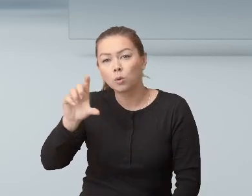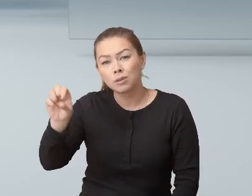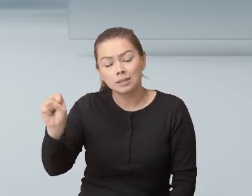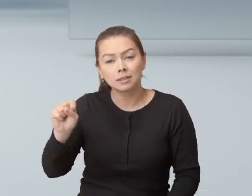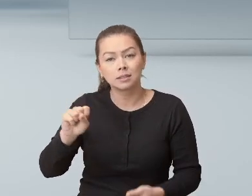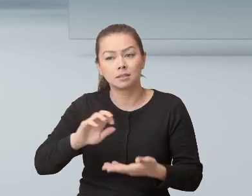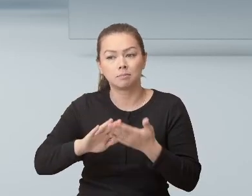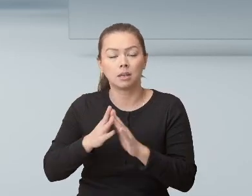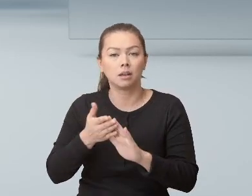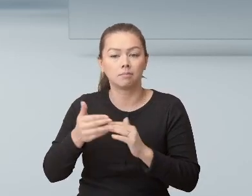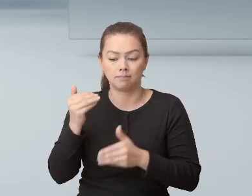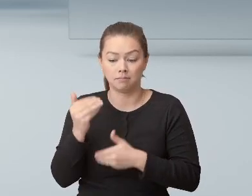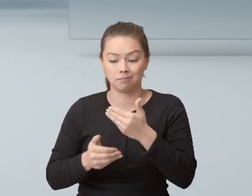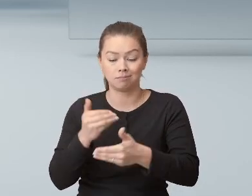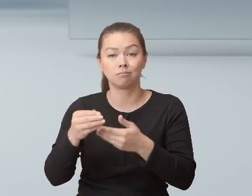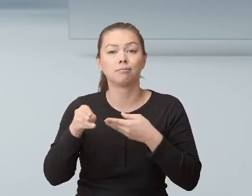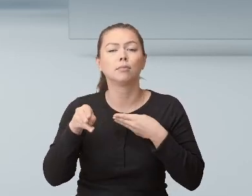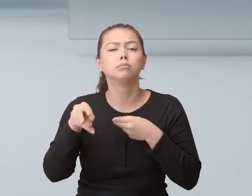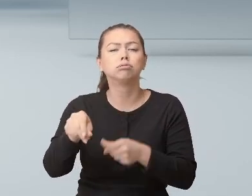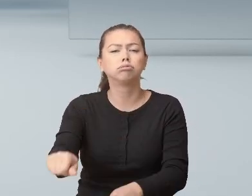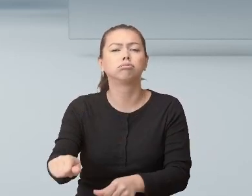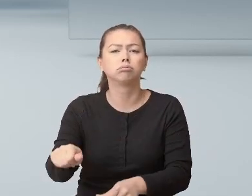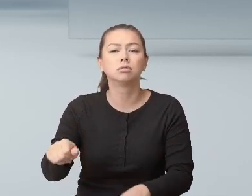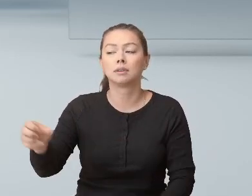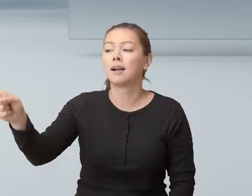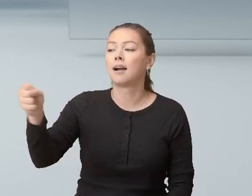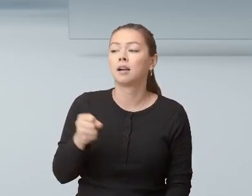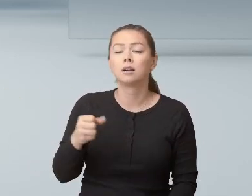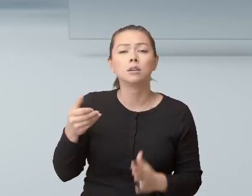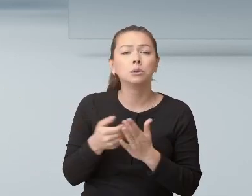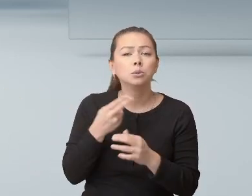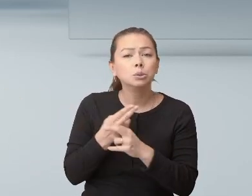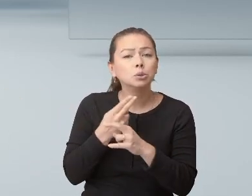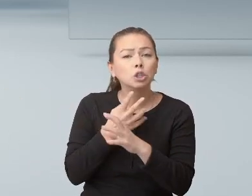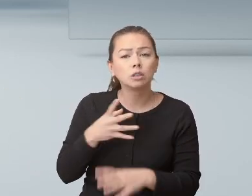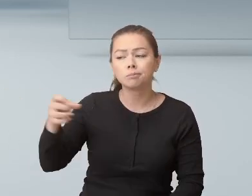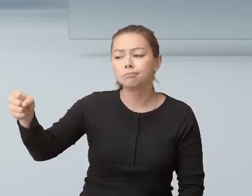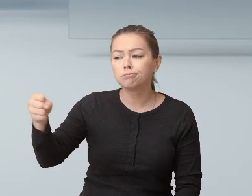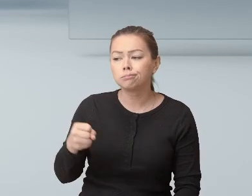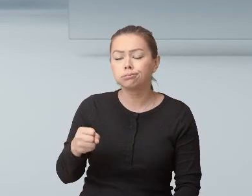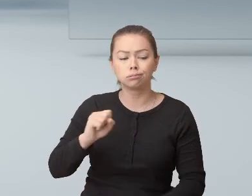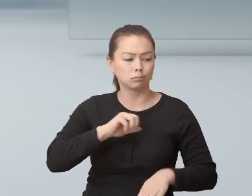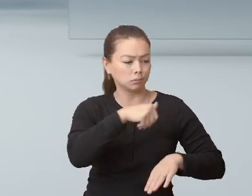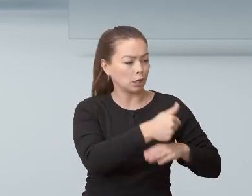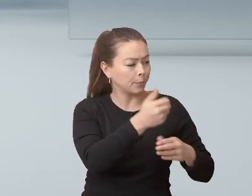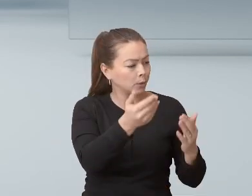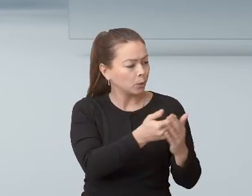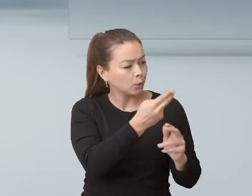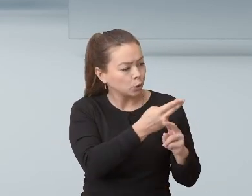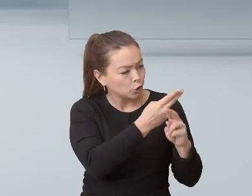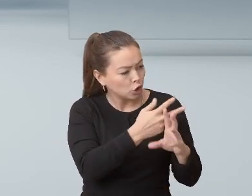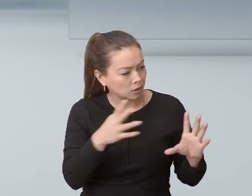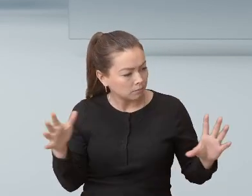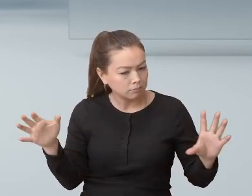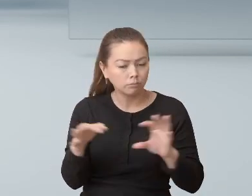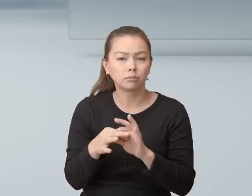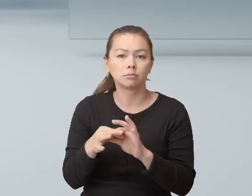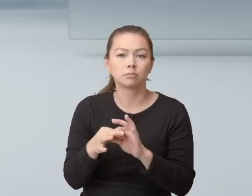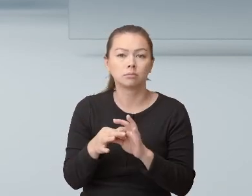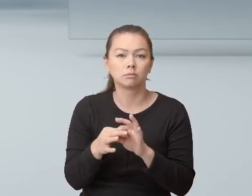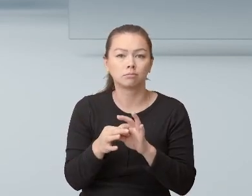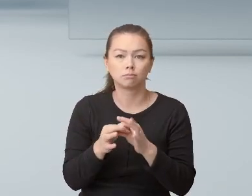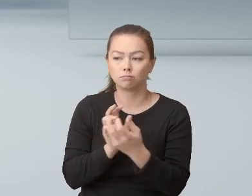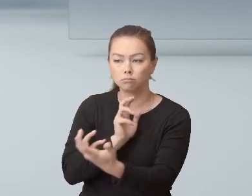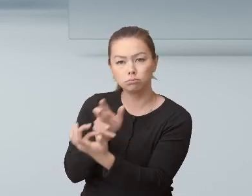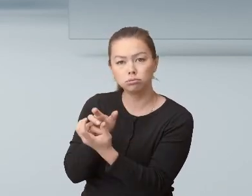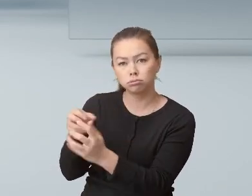process of bringing a new user into the organization through creation of that user all the way through onboarding them with new